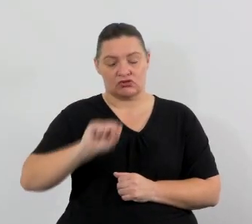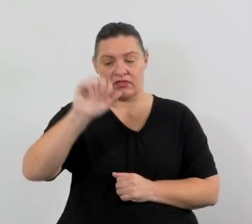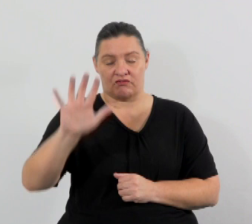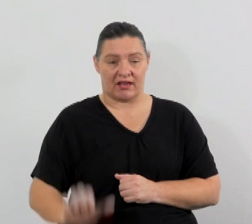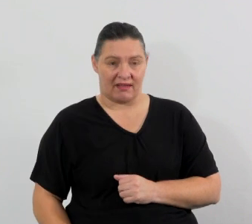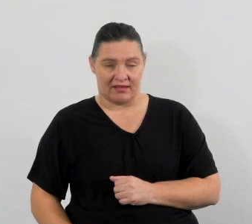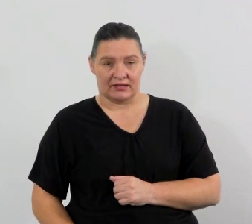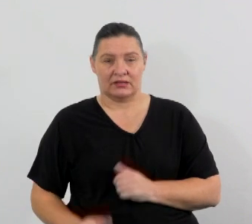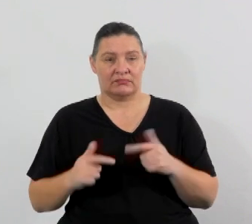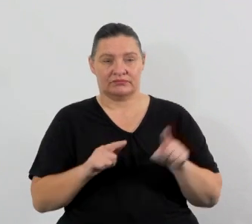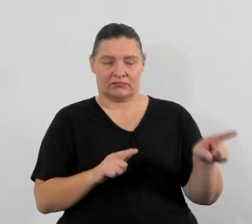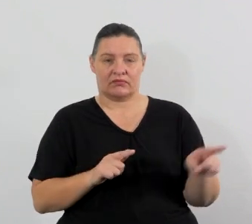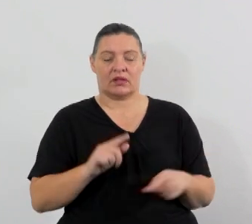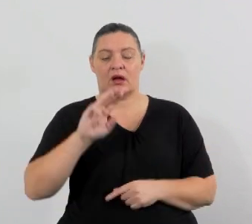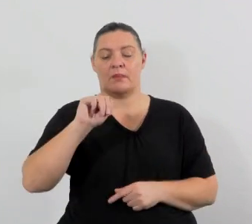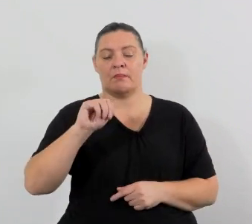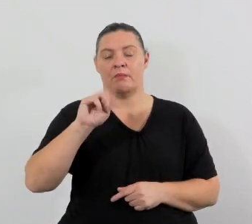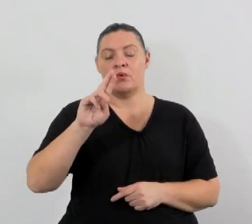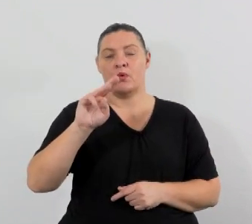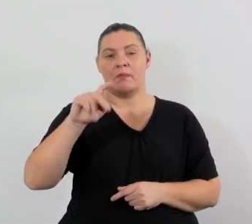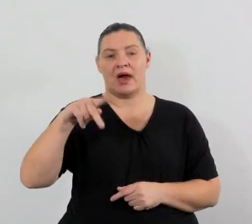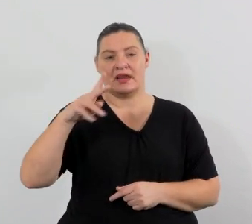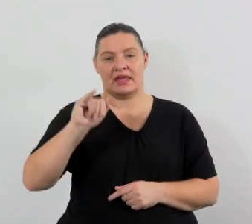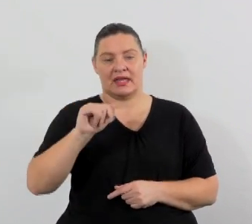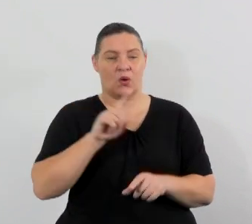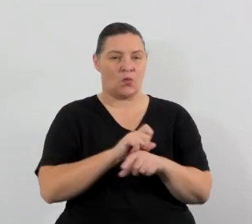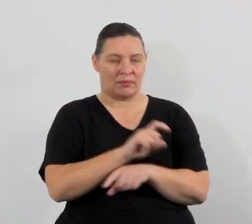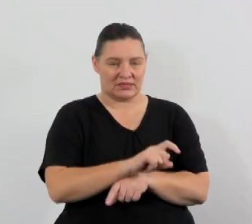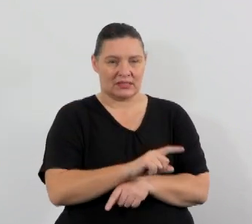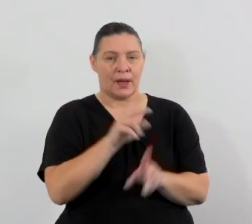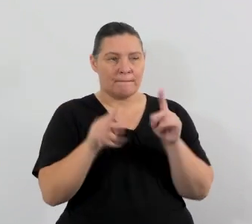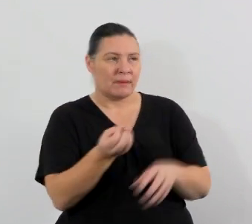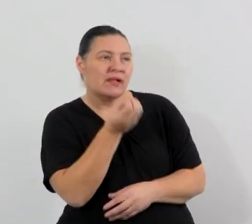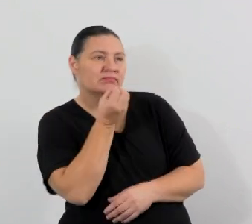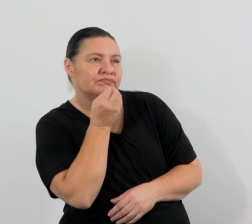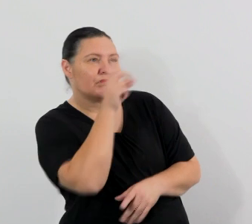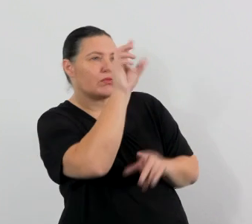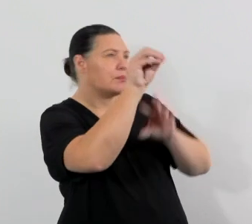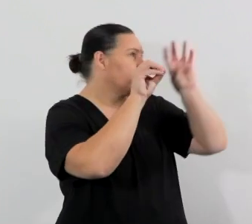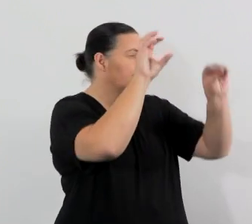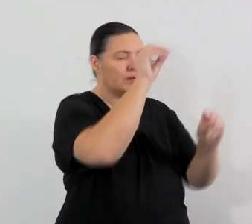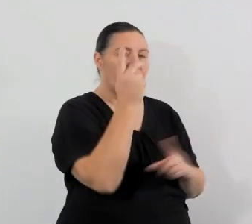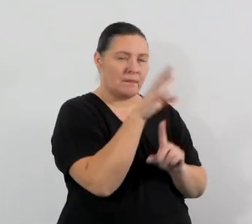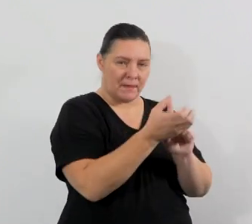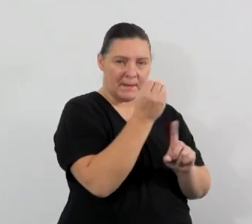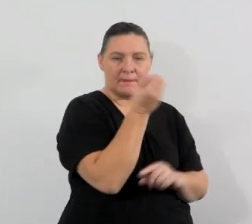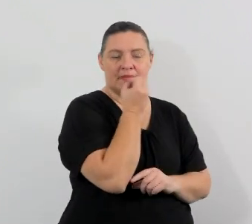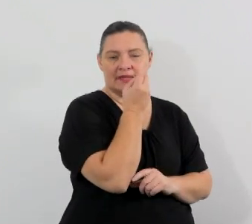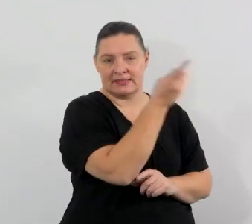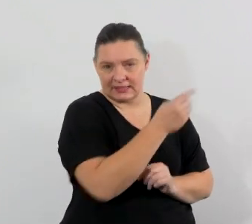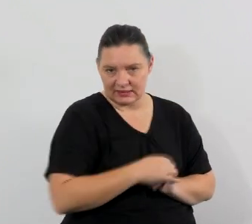of South Africa, Mopani worms are traditional sources of high-protein seasonal food found in the